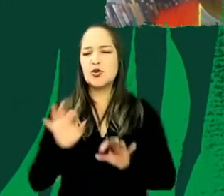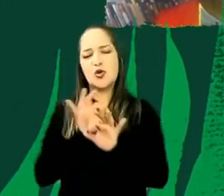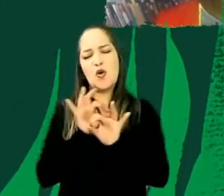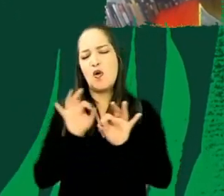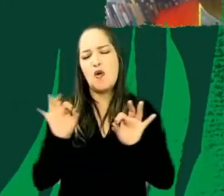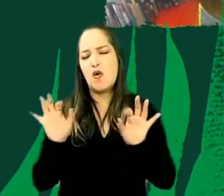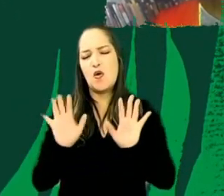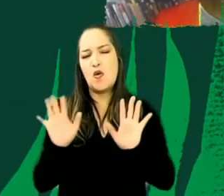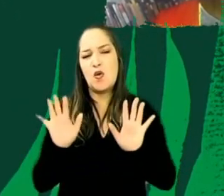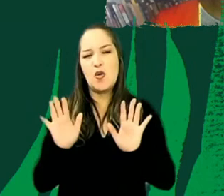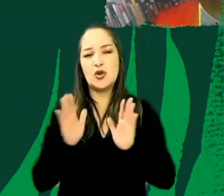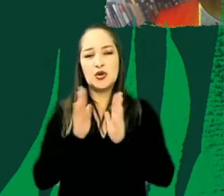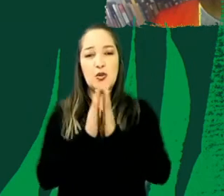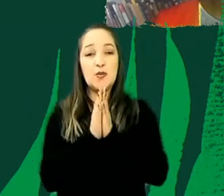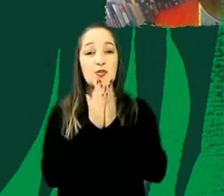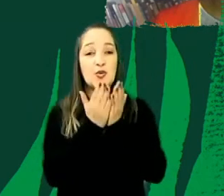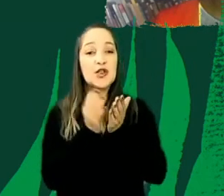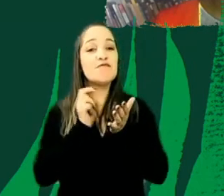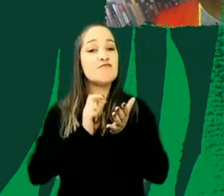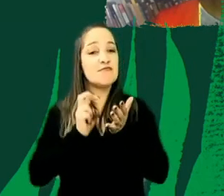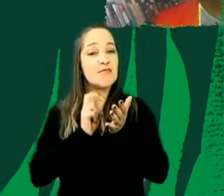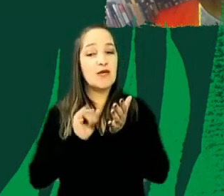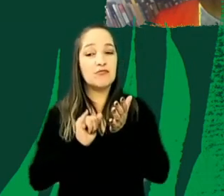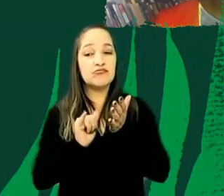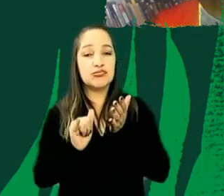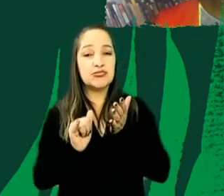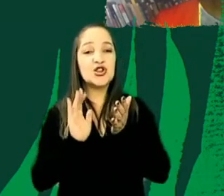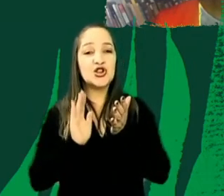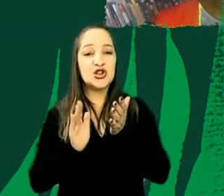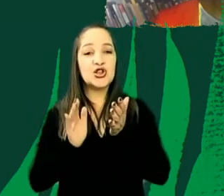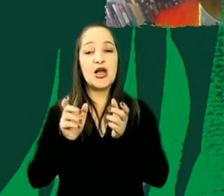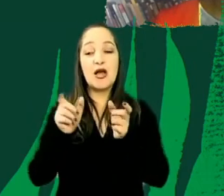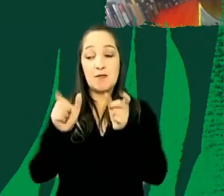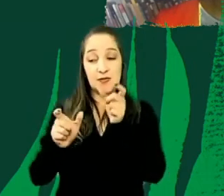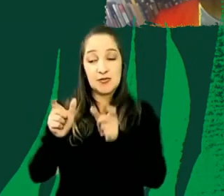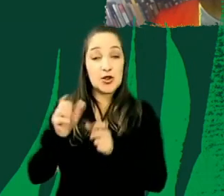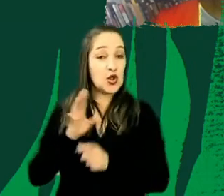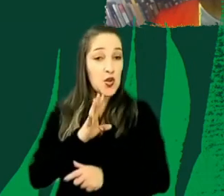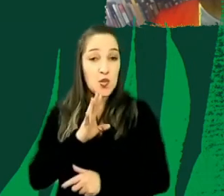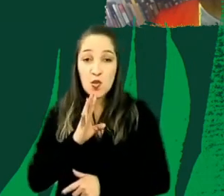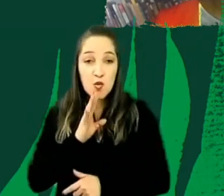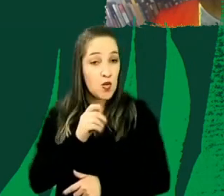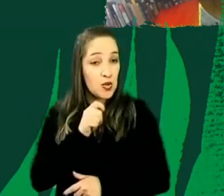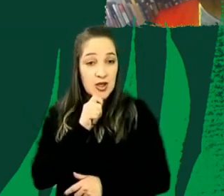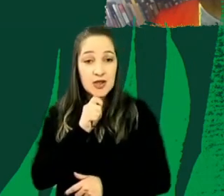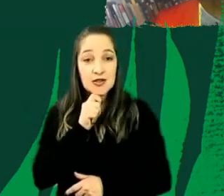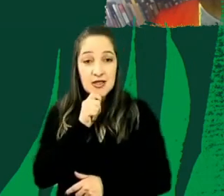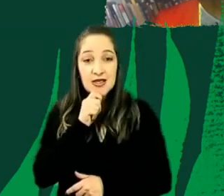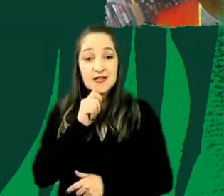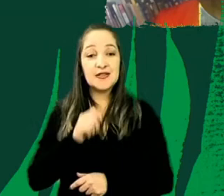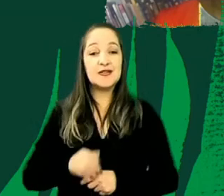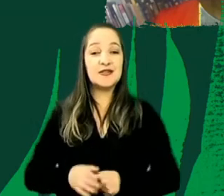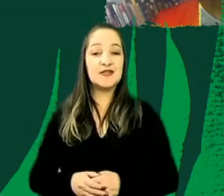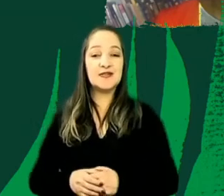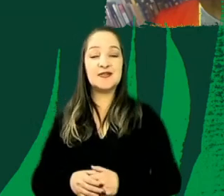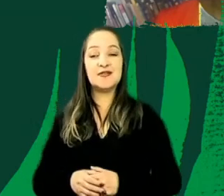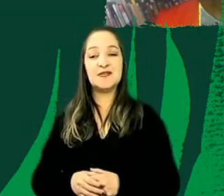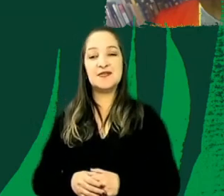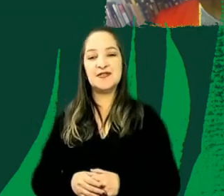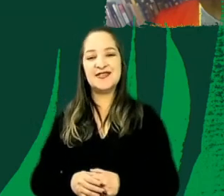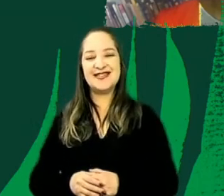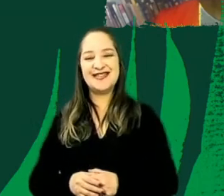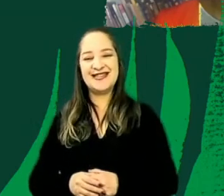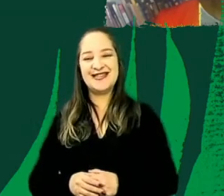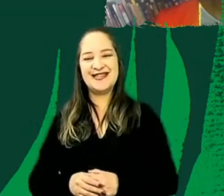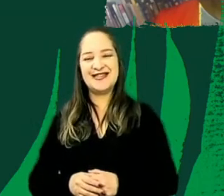That's great. The book has just been published here in Brazil. So for people who aren't familiar with it, they will love it. Out. They will love